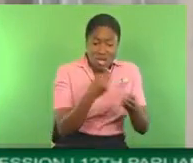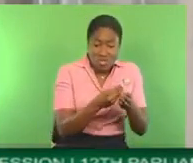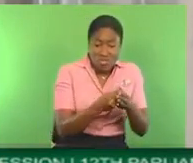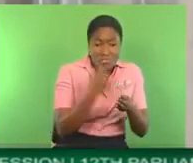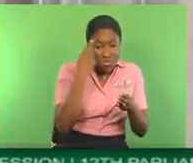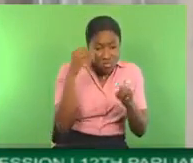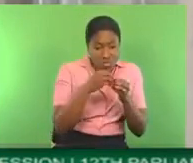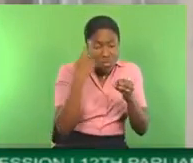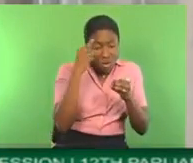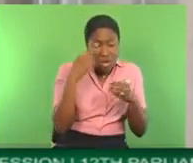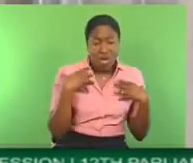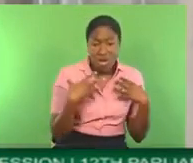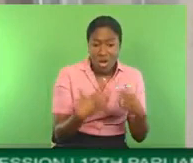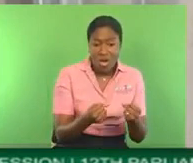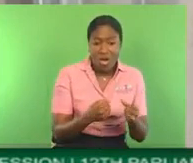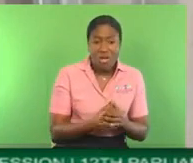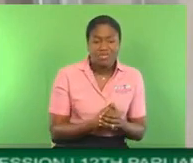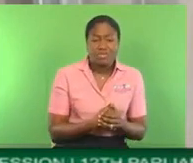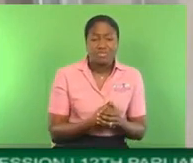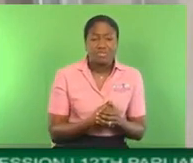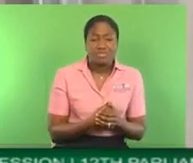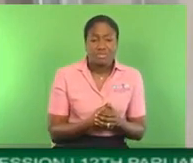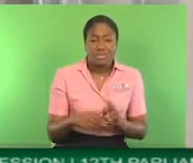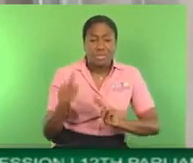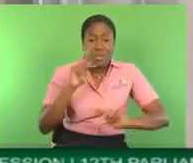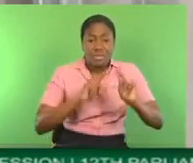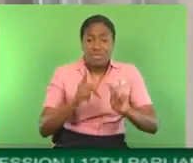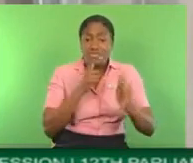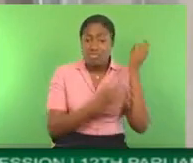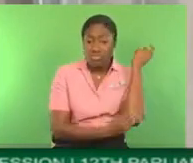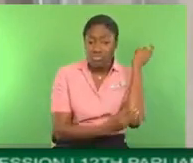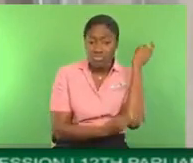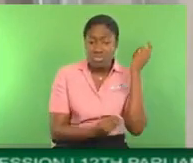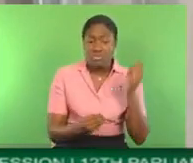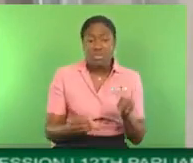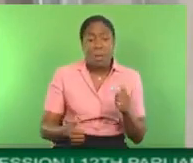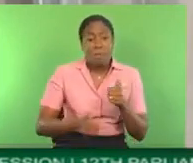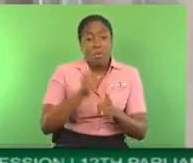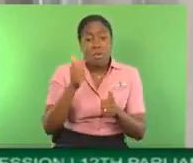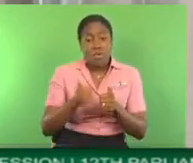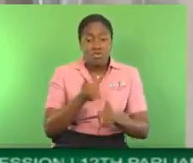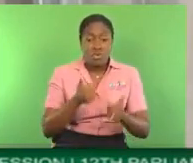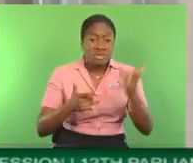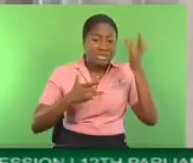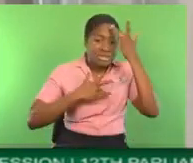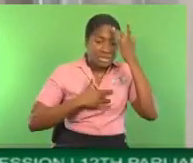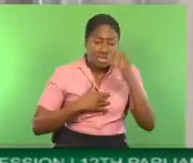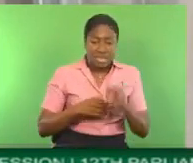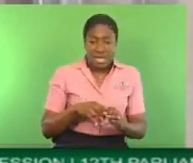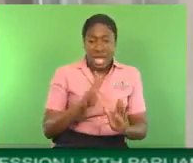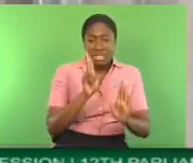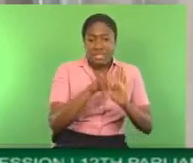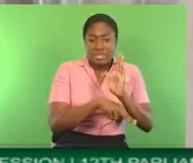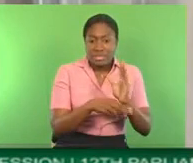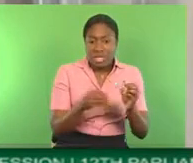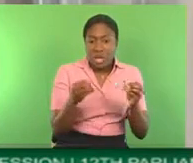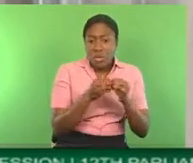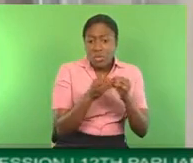Vulnerable and socially disadvantaged people get sicker and die sooner than people of higher social